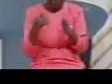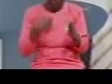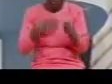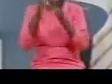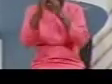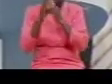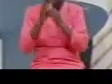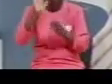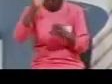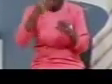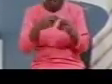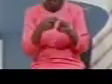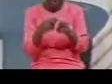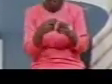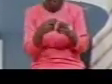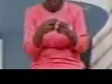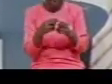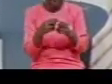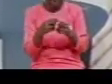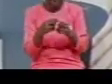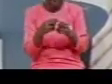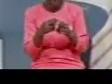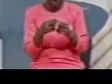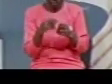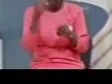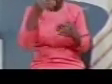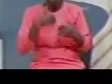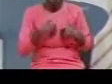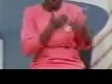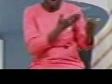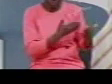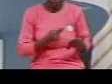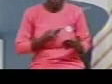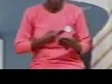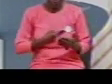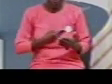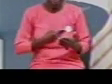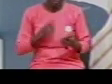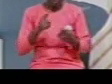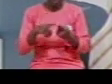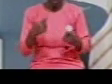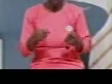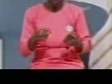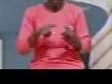name. You have brought us to the beginning of a new month.